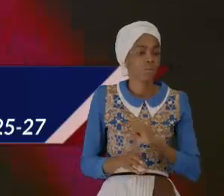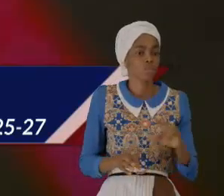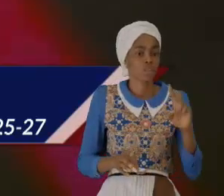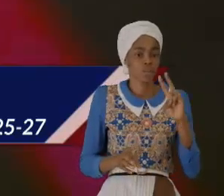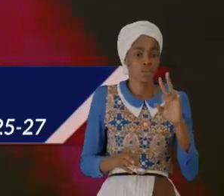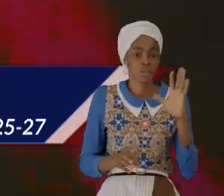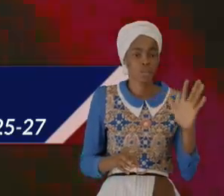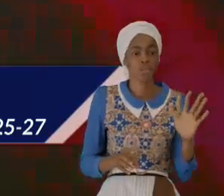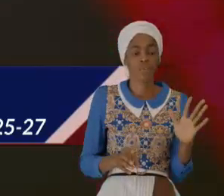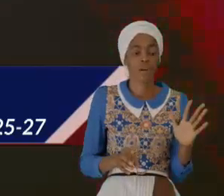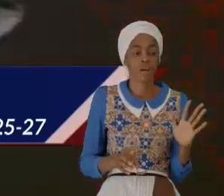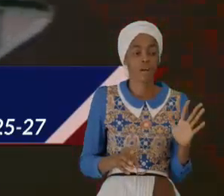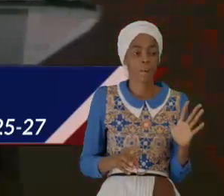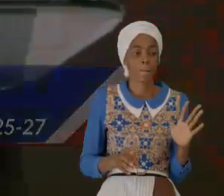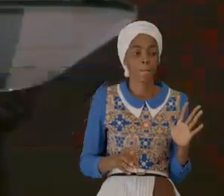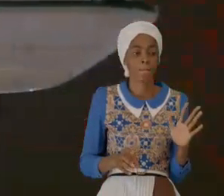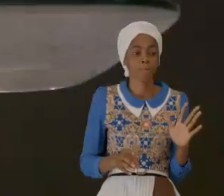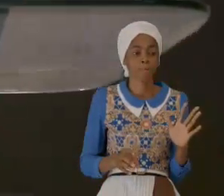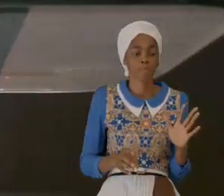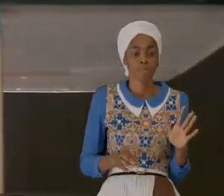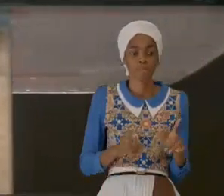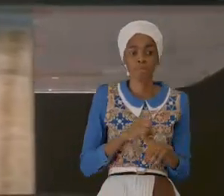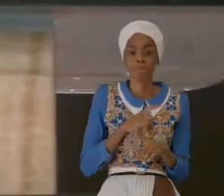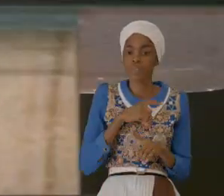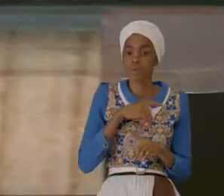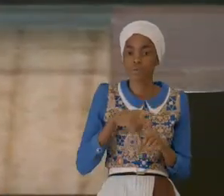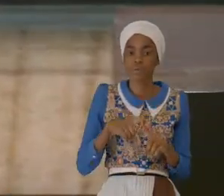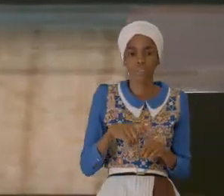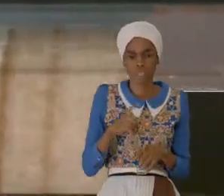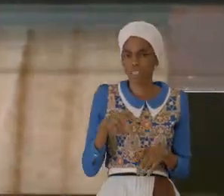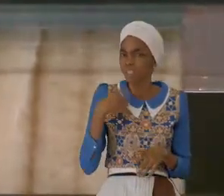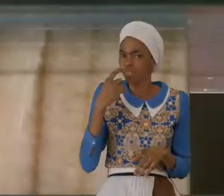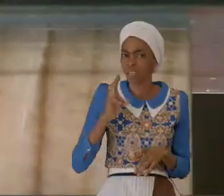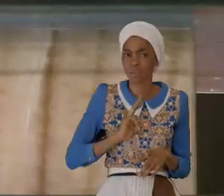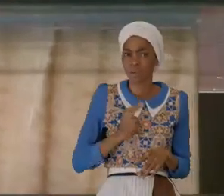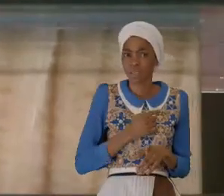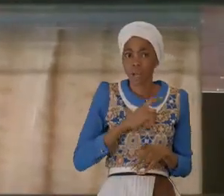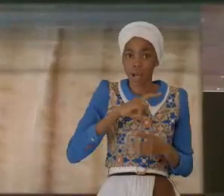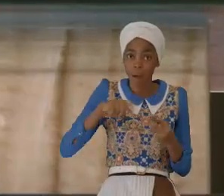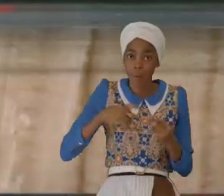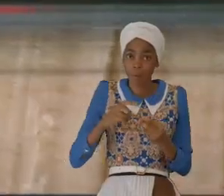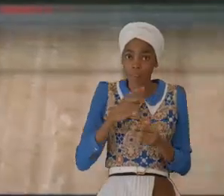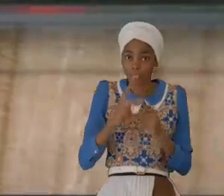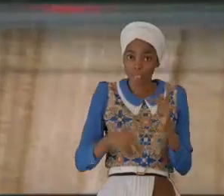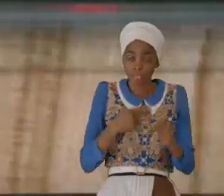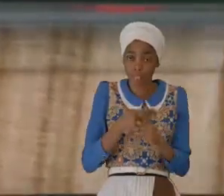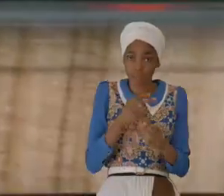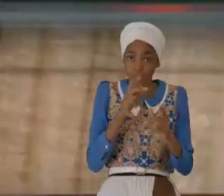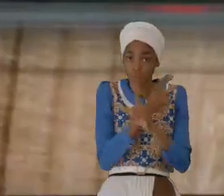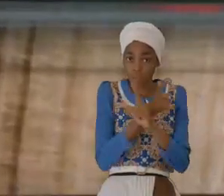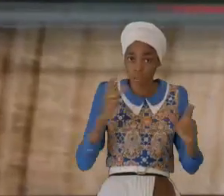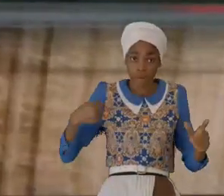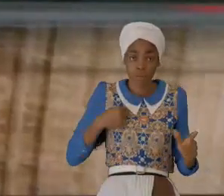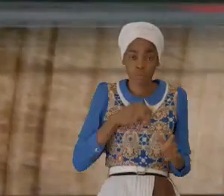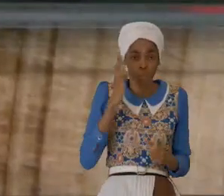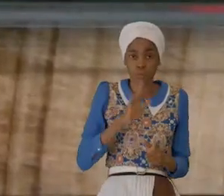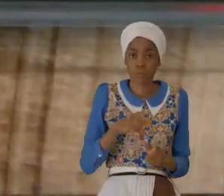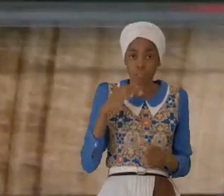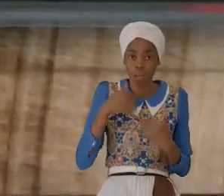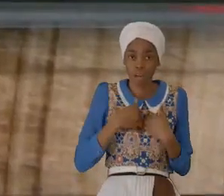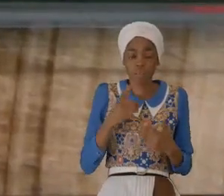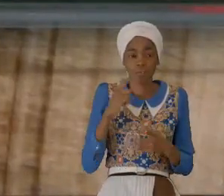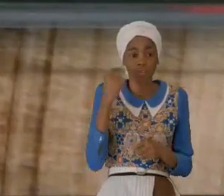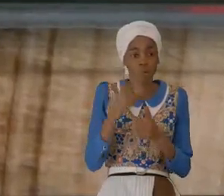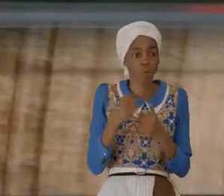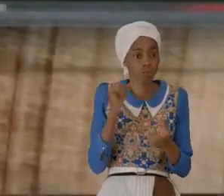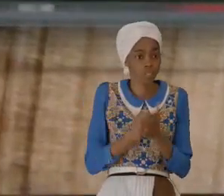from verse 25, is telling us about the kind of liberty we have, the word that gives us